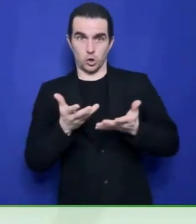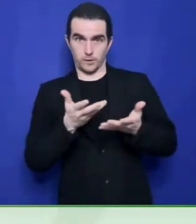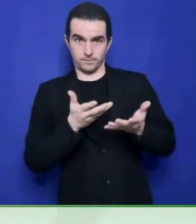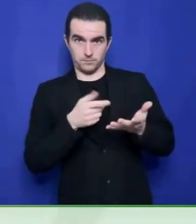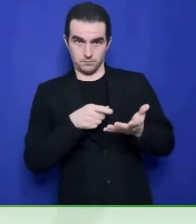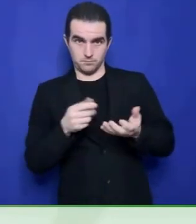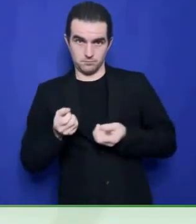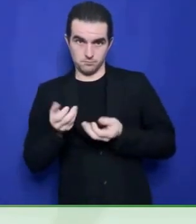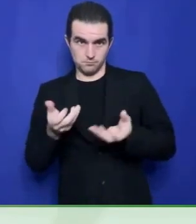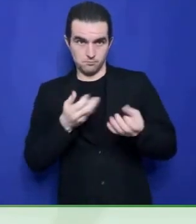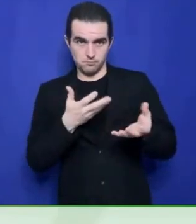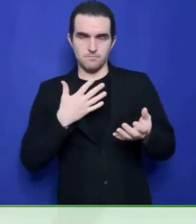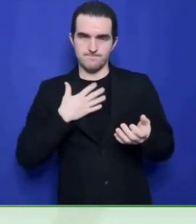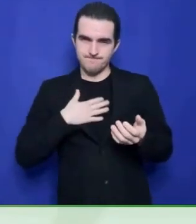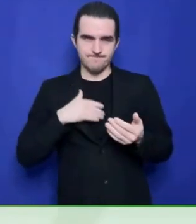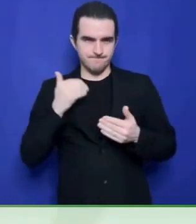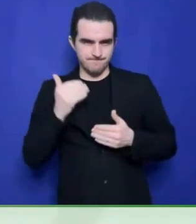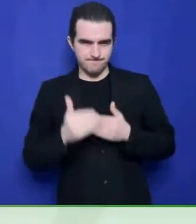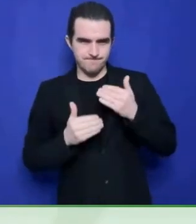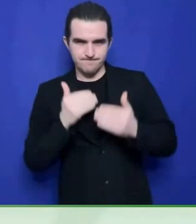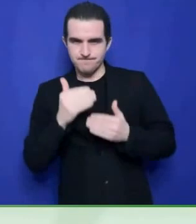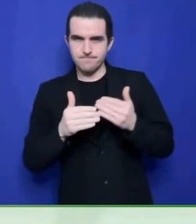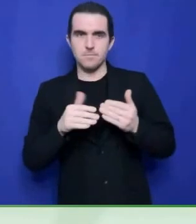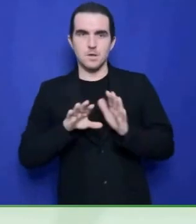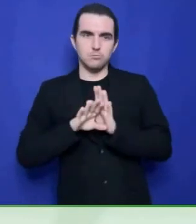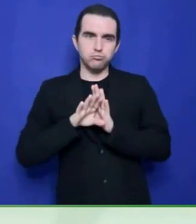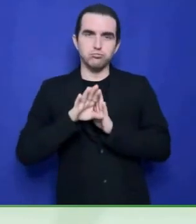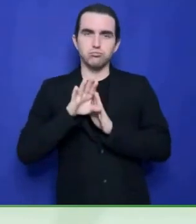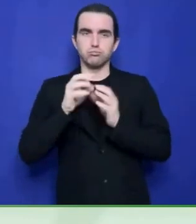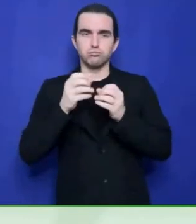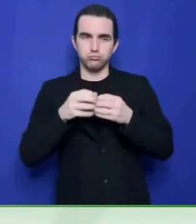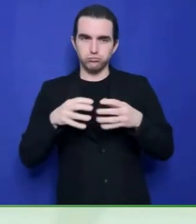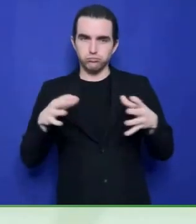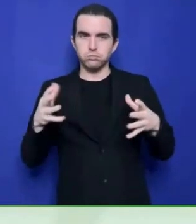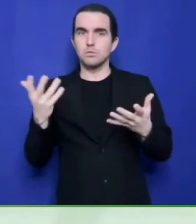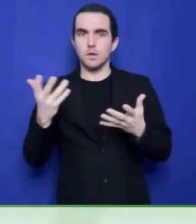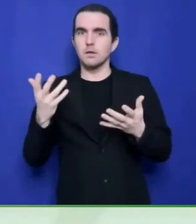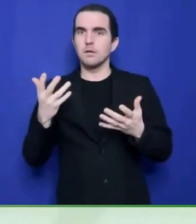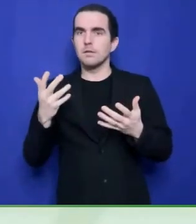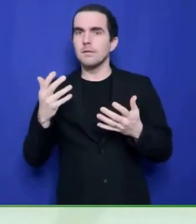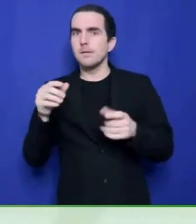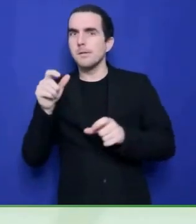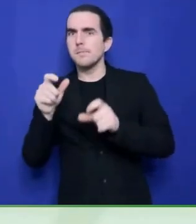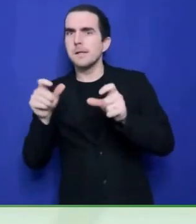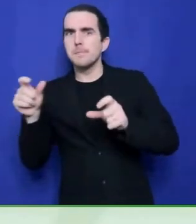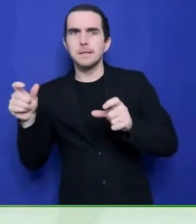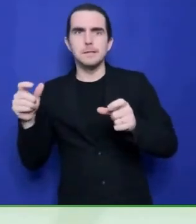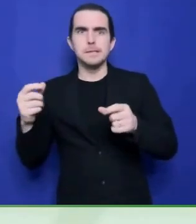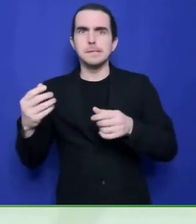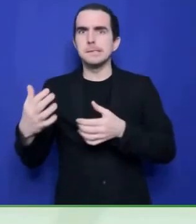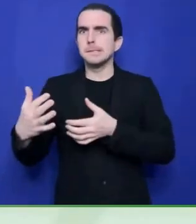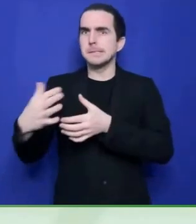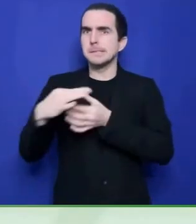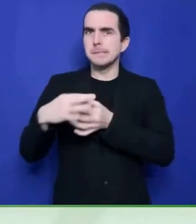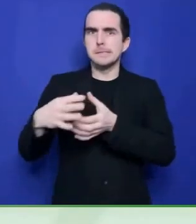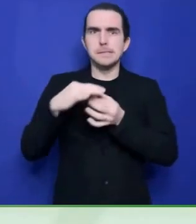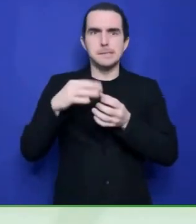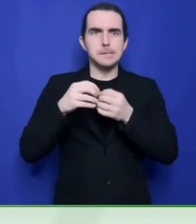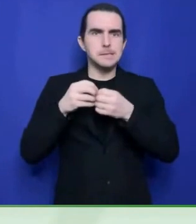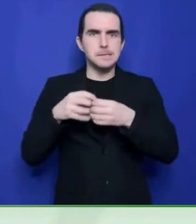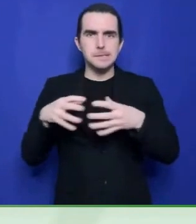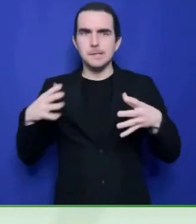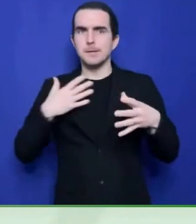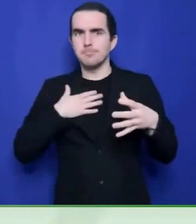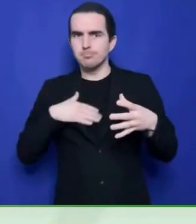conducting the mapping. We are planning on developing a curriculum for mapping of roads with the University of